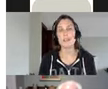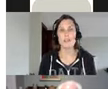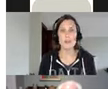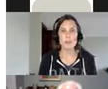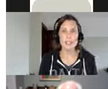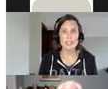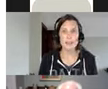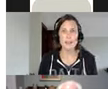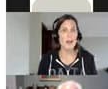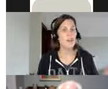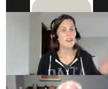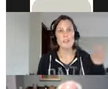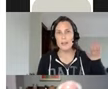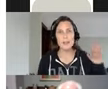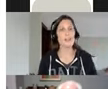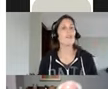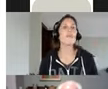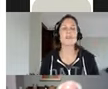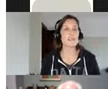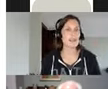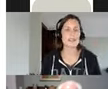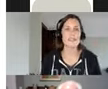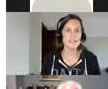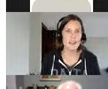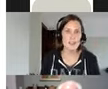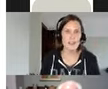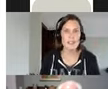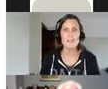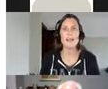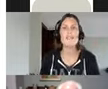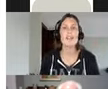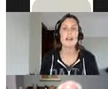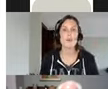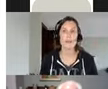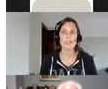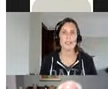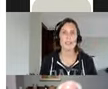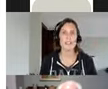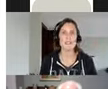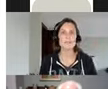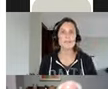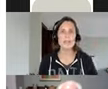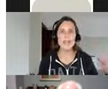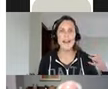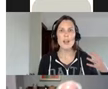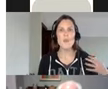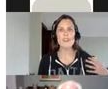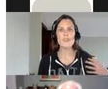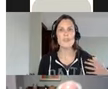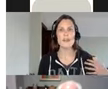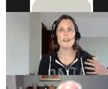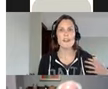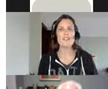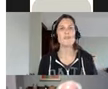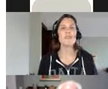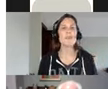I haven't given you a legend. I'm going to give you like 30 more seconds to stare at this and try and figure out what this is. And I want you